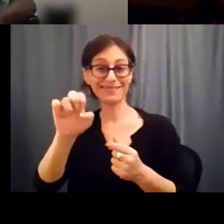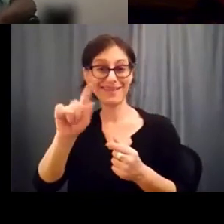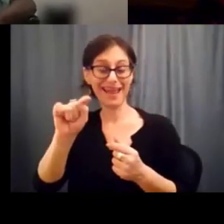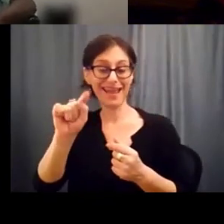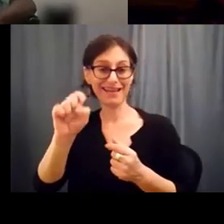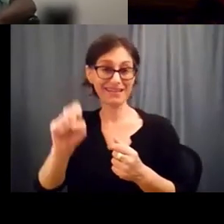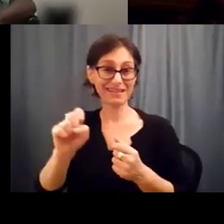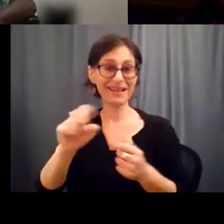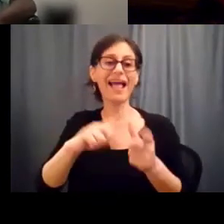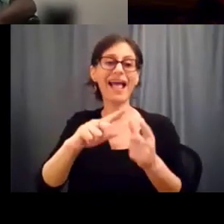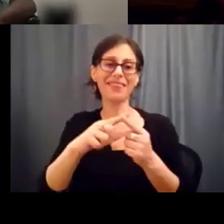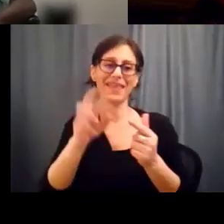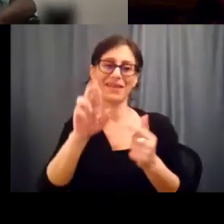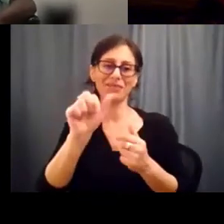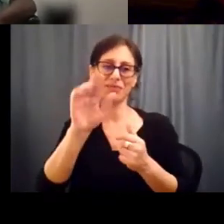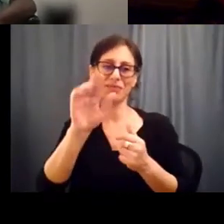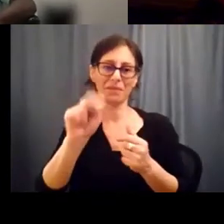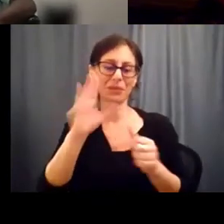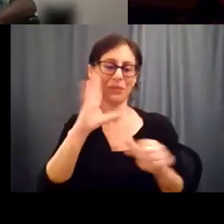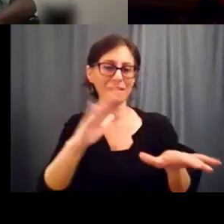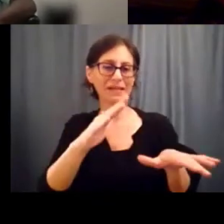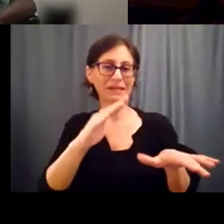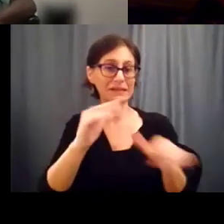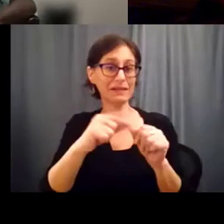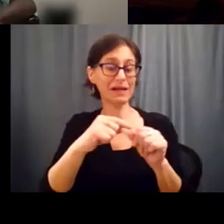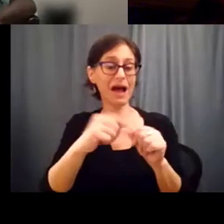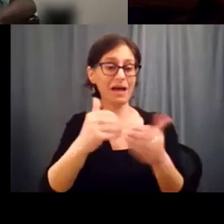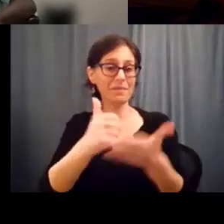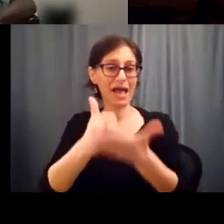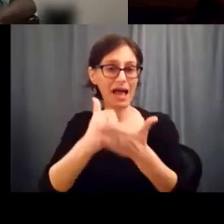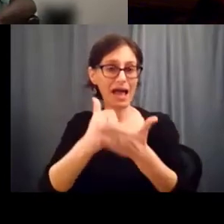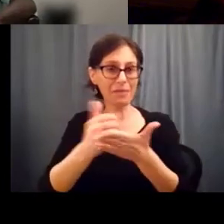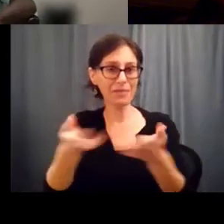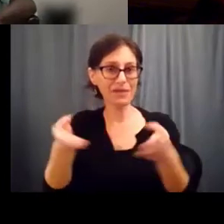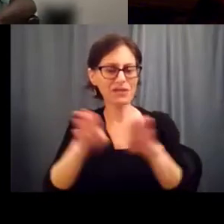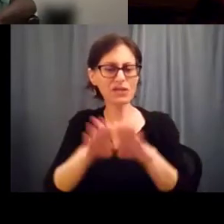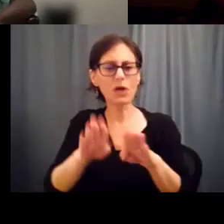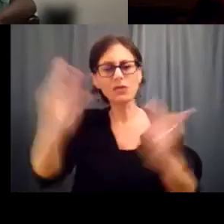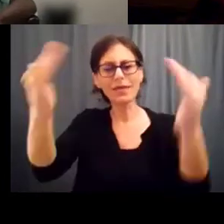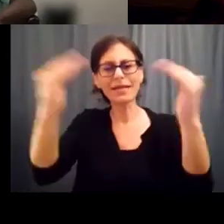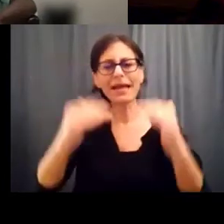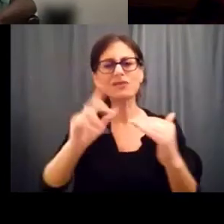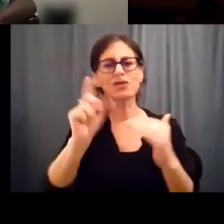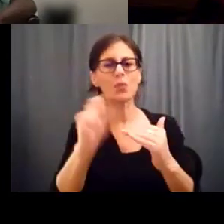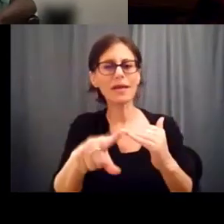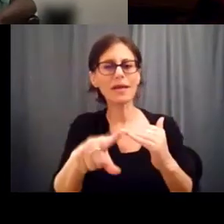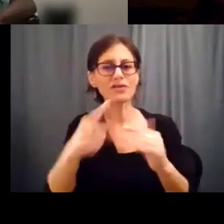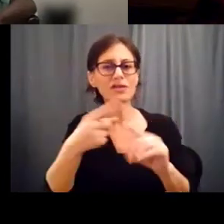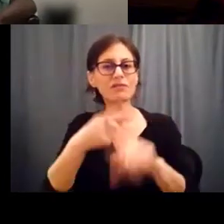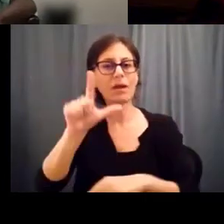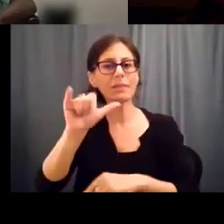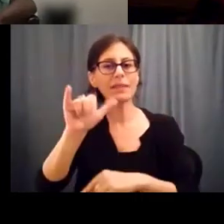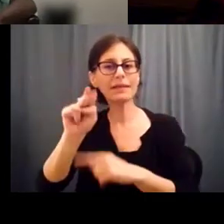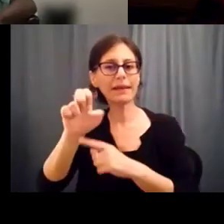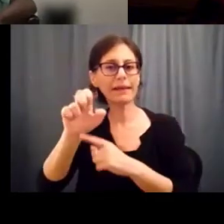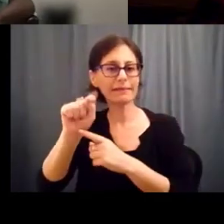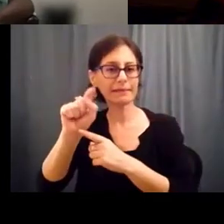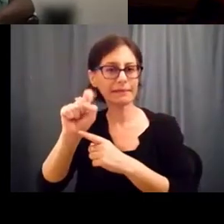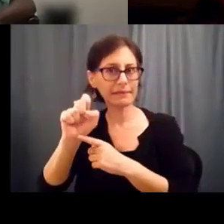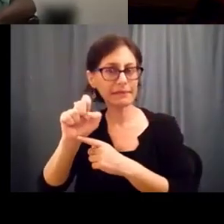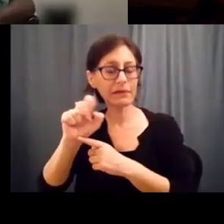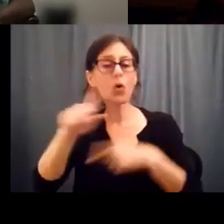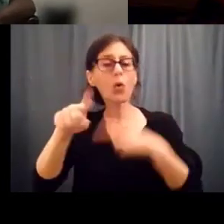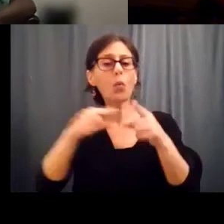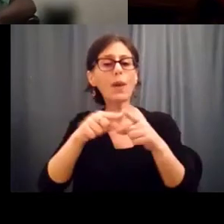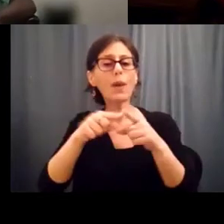to take us home. Staff, are you reading those, or who's reading it? I'm ready. So the question from Lynette is, when you were